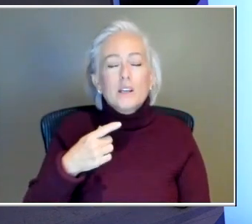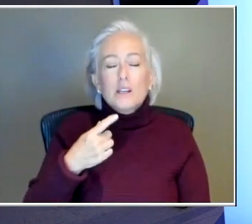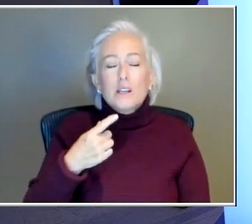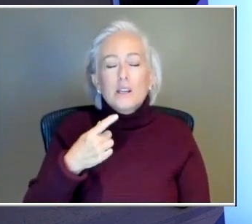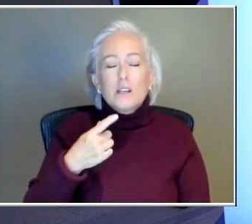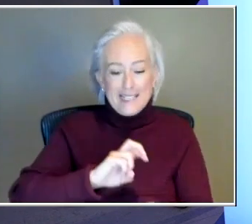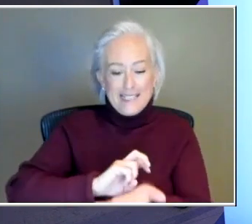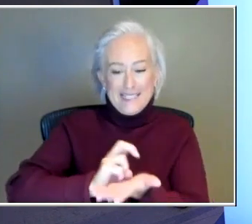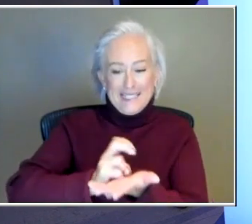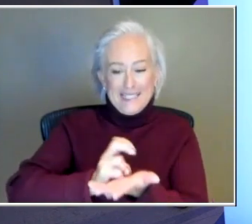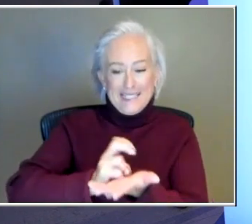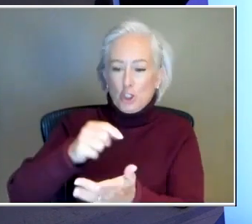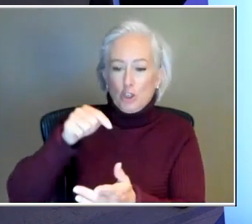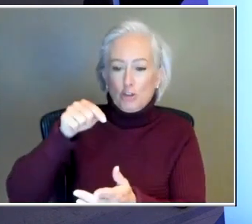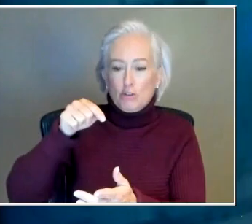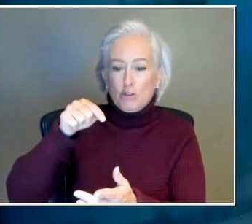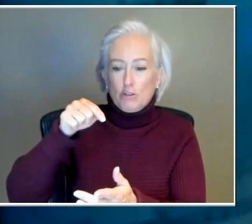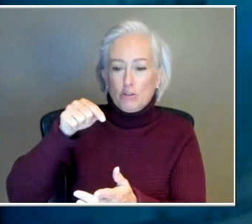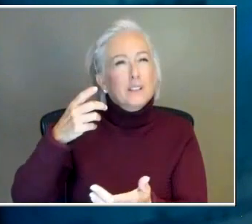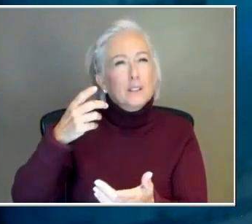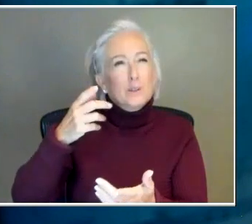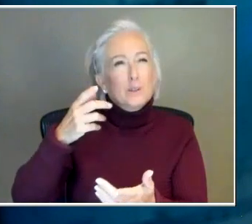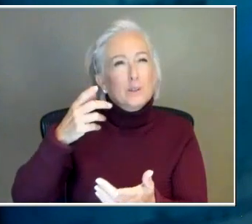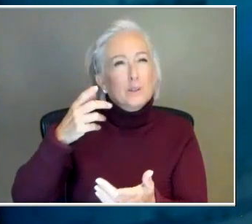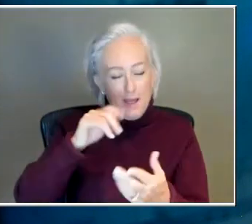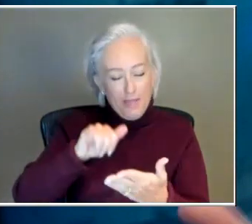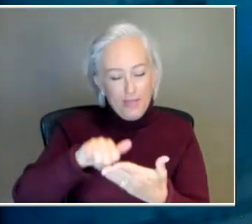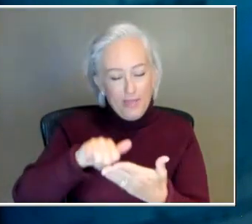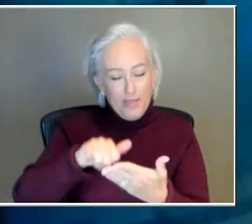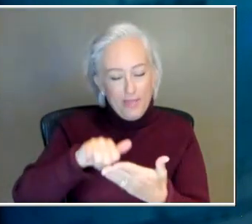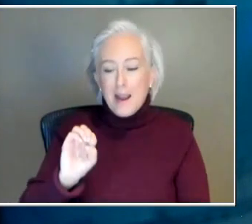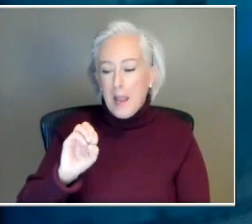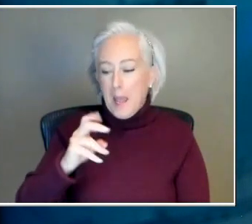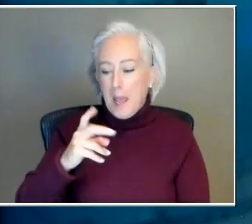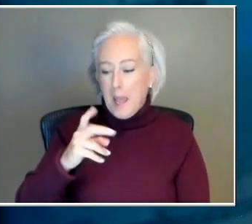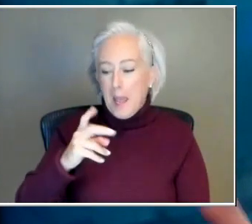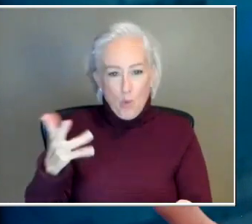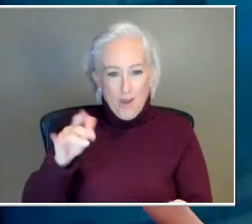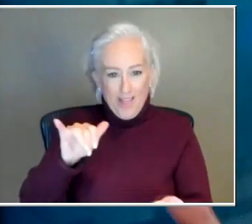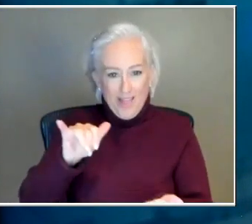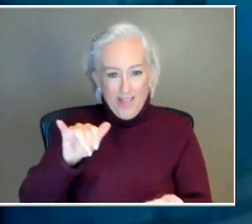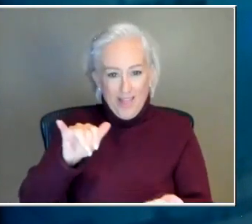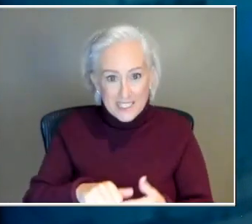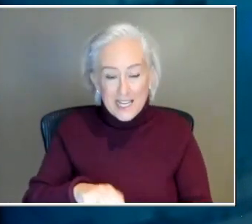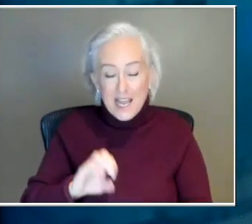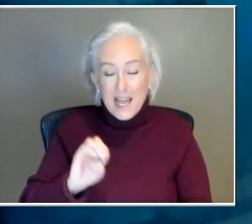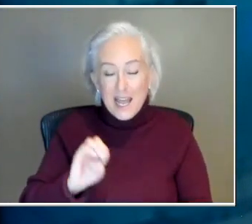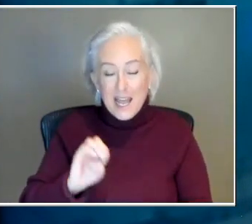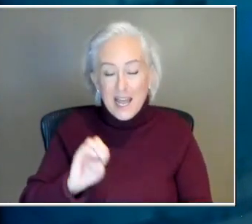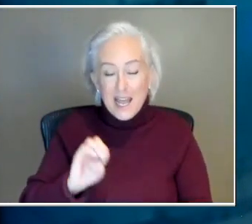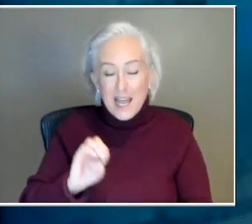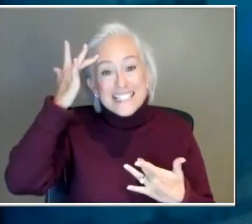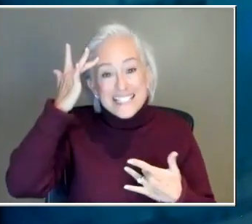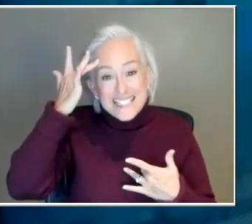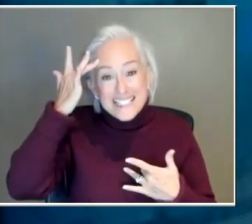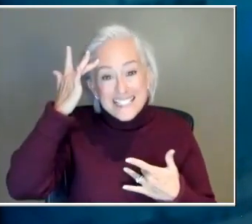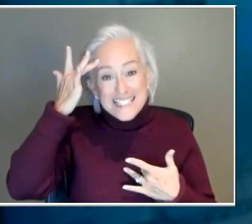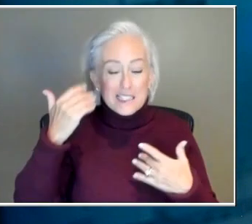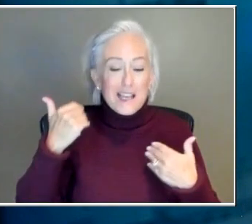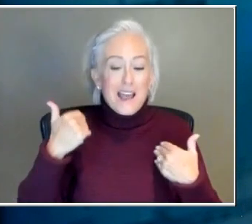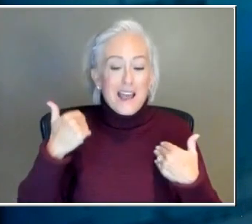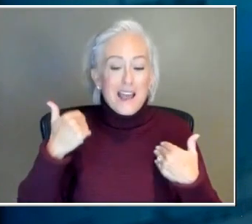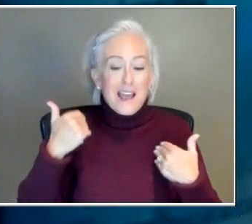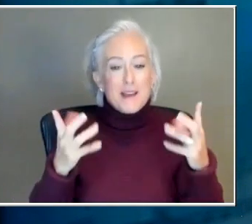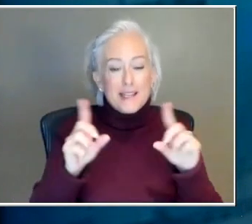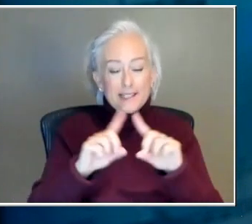explain epilepsy. I would say that epilepsy is a disease where seizure is the main symptom. There are actually many symptoms of epilepsy. But a seizure